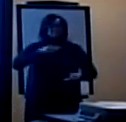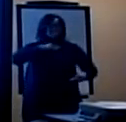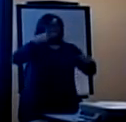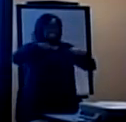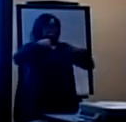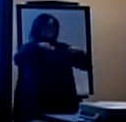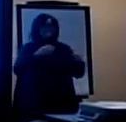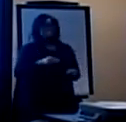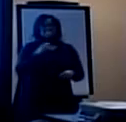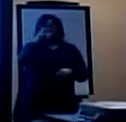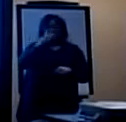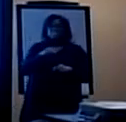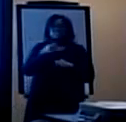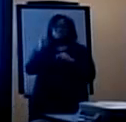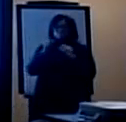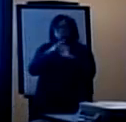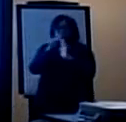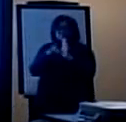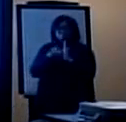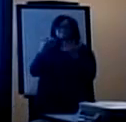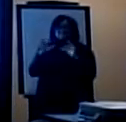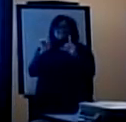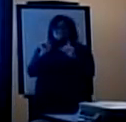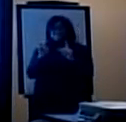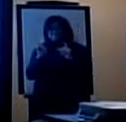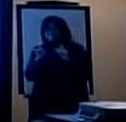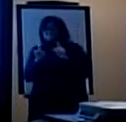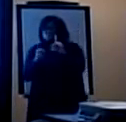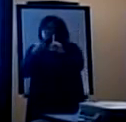programs that have been tested that didn't work as well as yours.